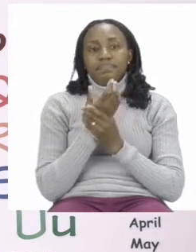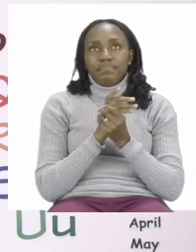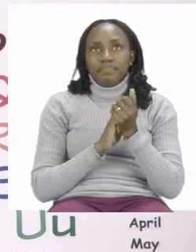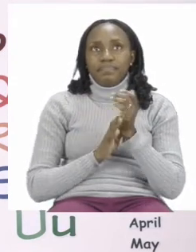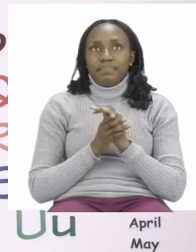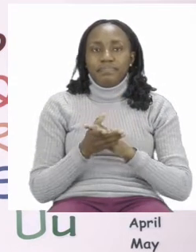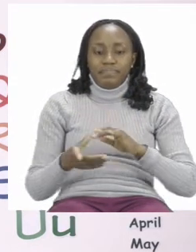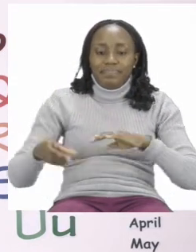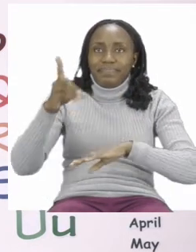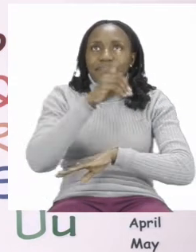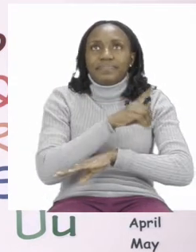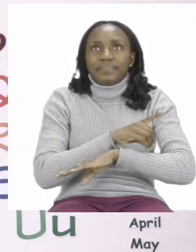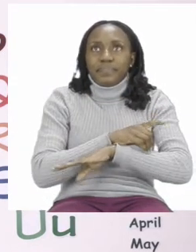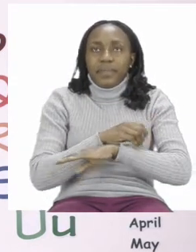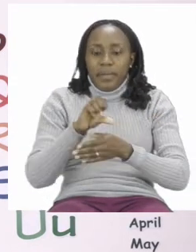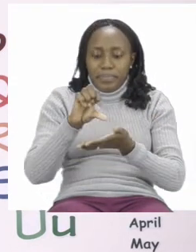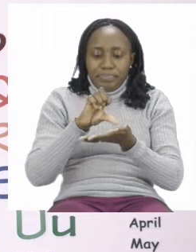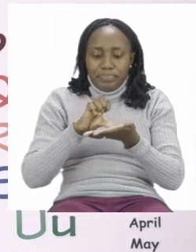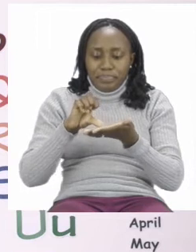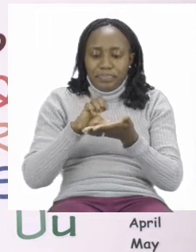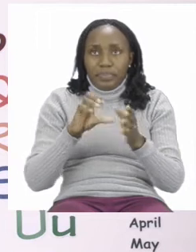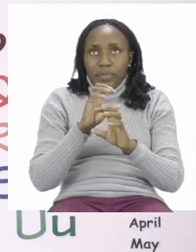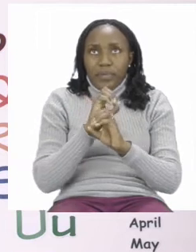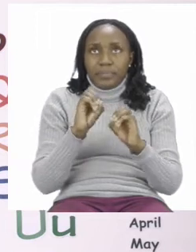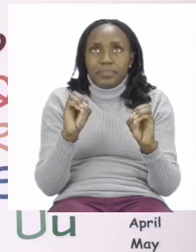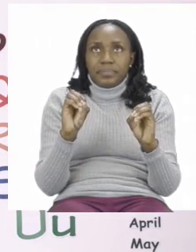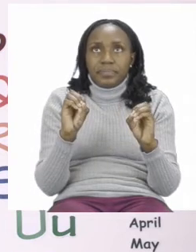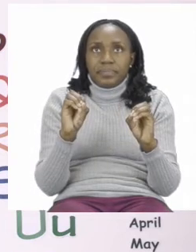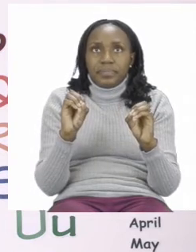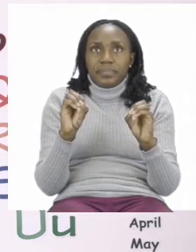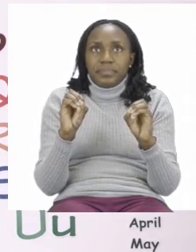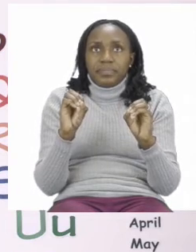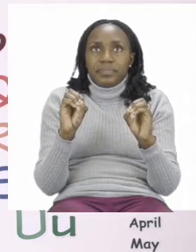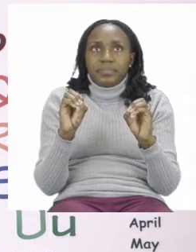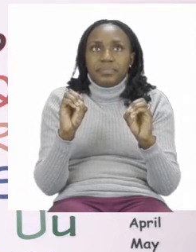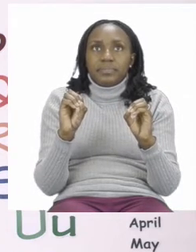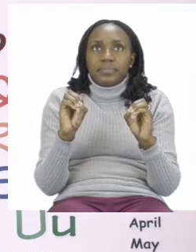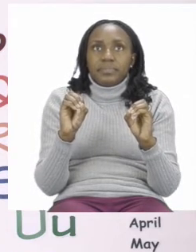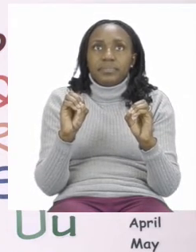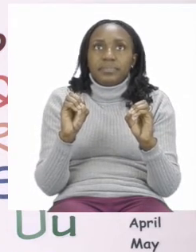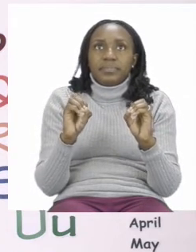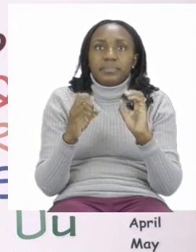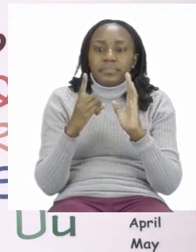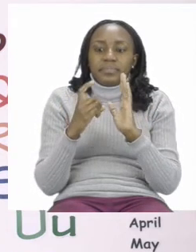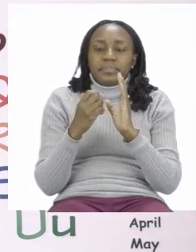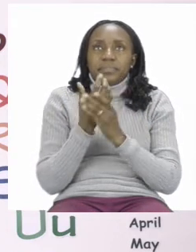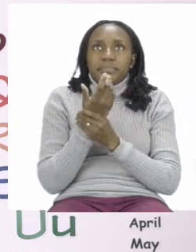Sanitize every day, so the germs can stay away.